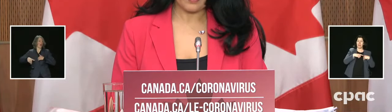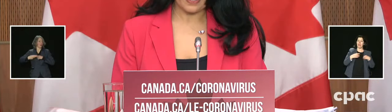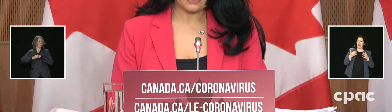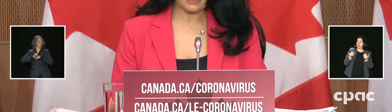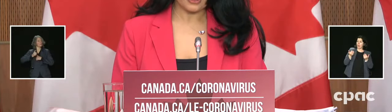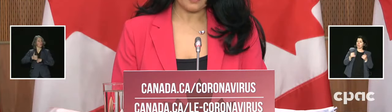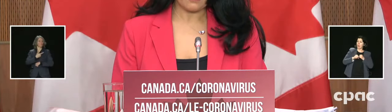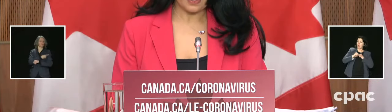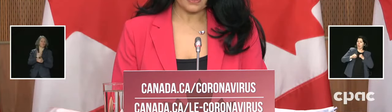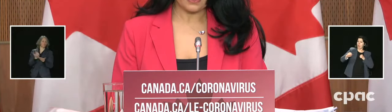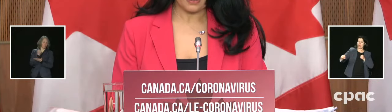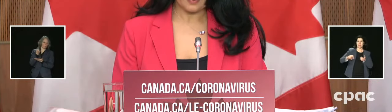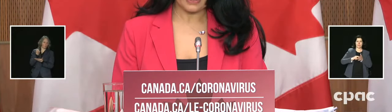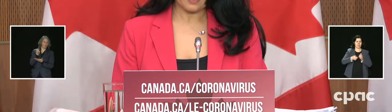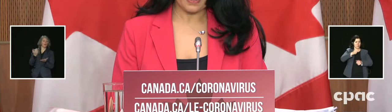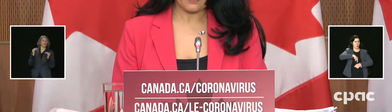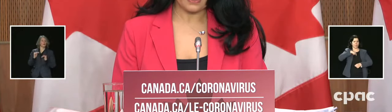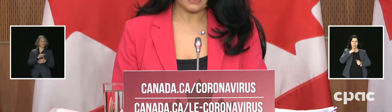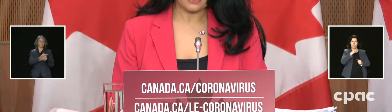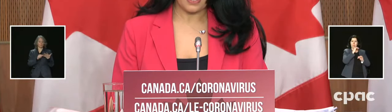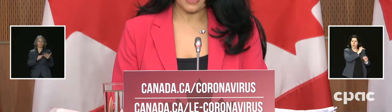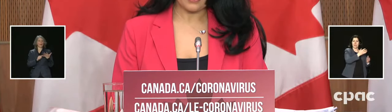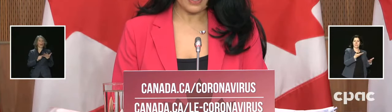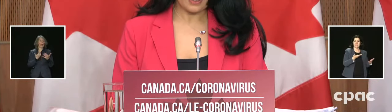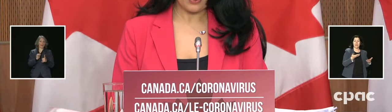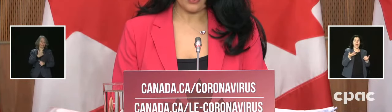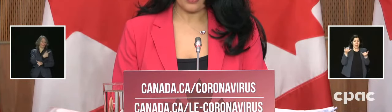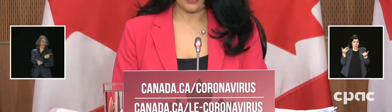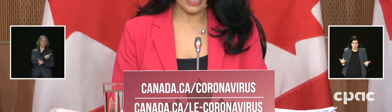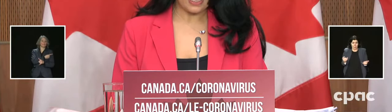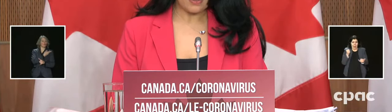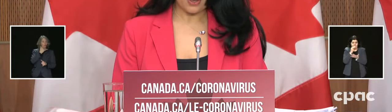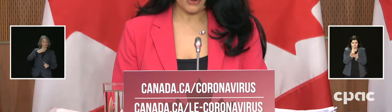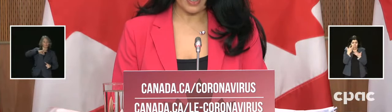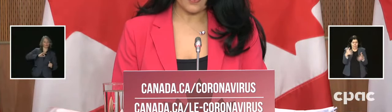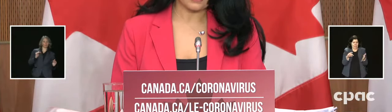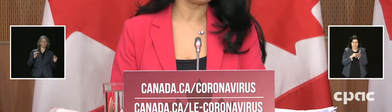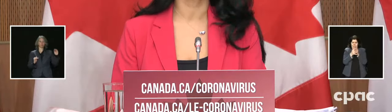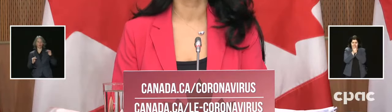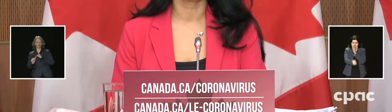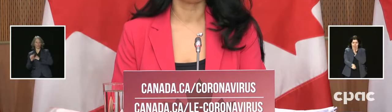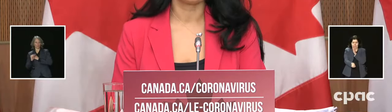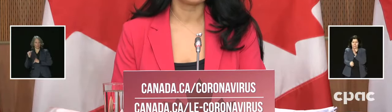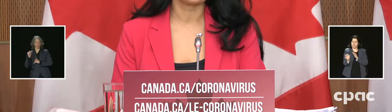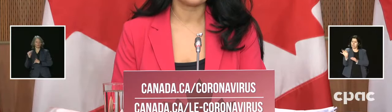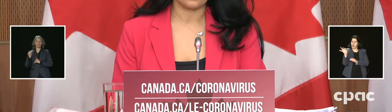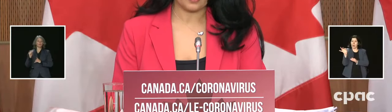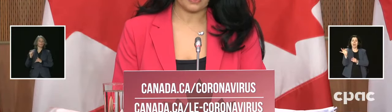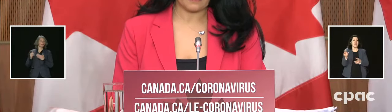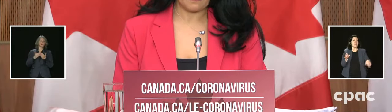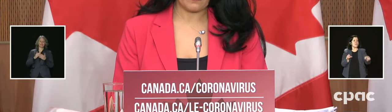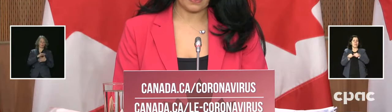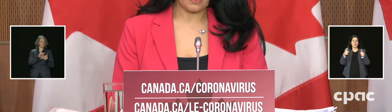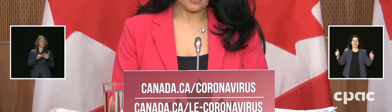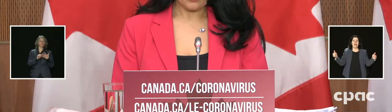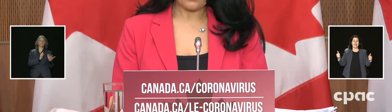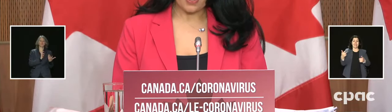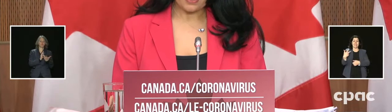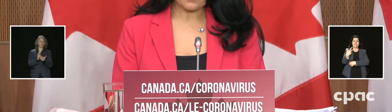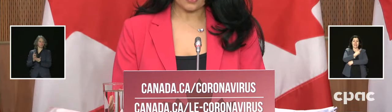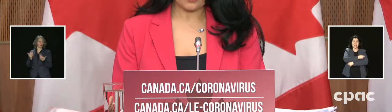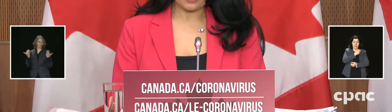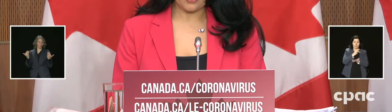the available vaccines to be effective, and ultimately the benefits, as we've said, with any of the authorized vaccines outweigh those potential risks.